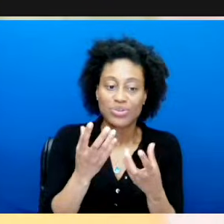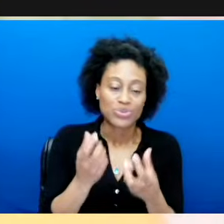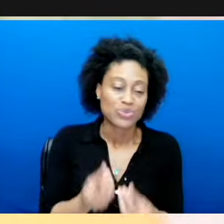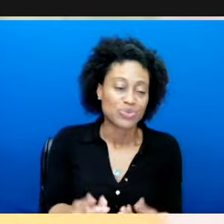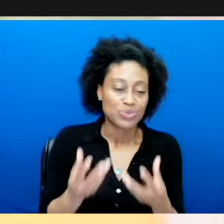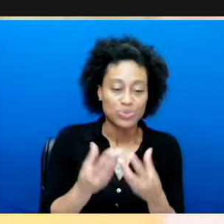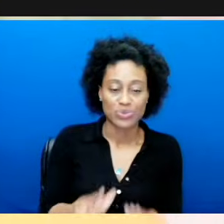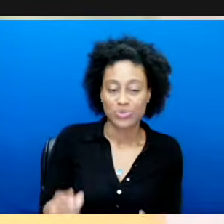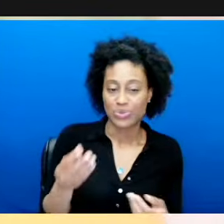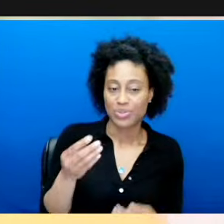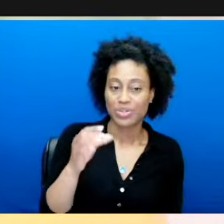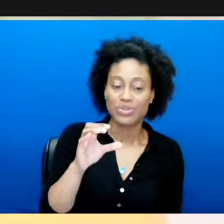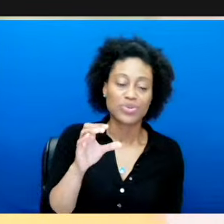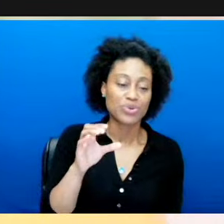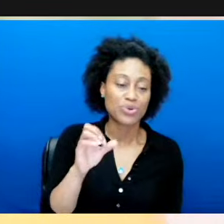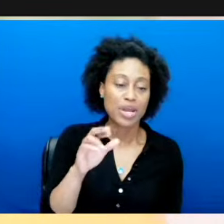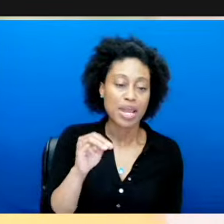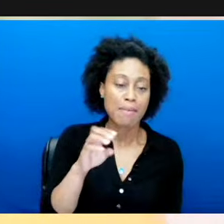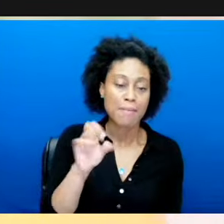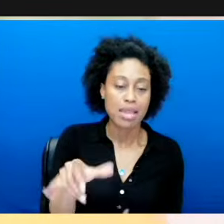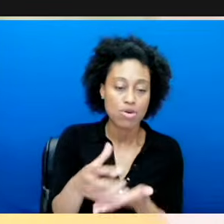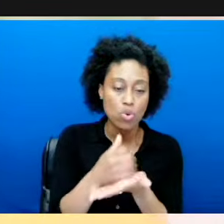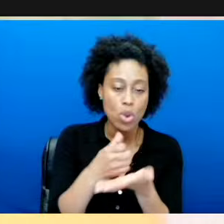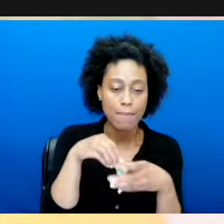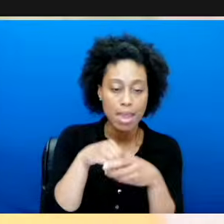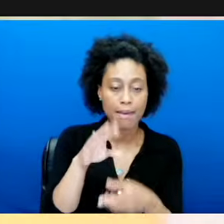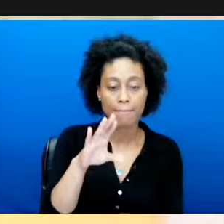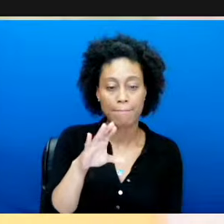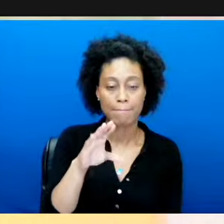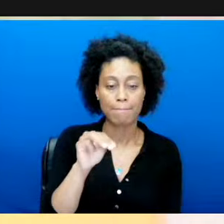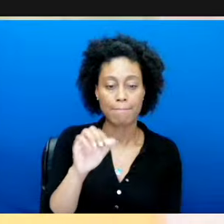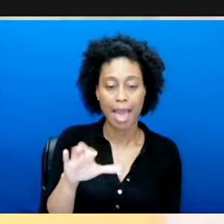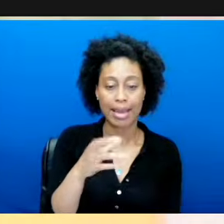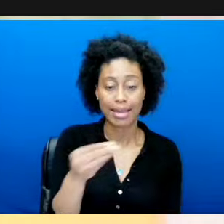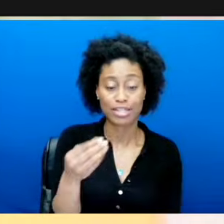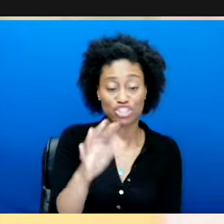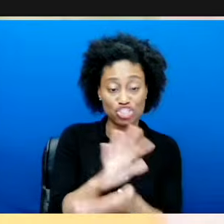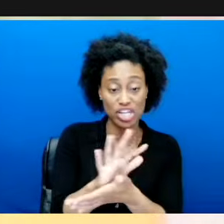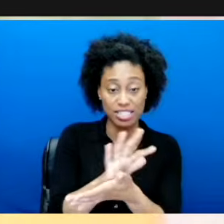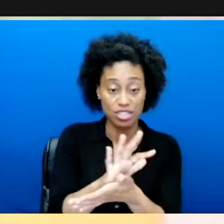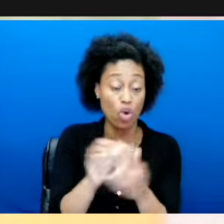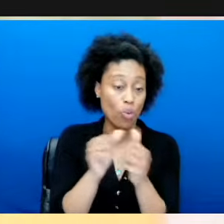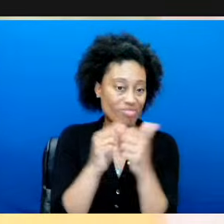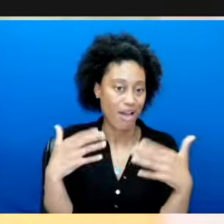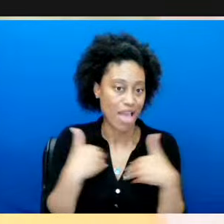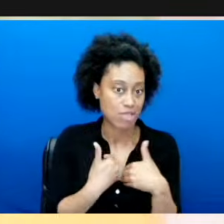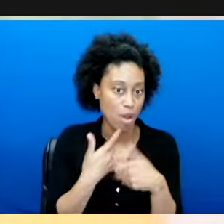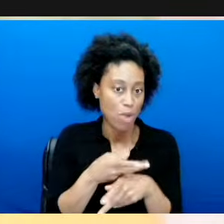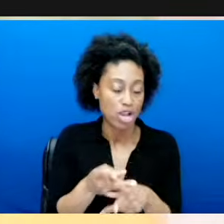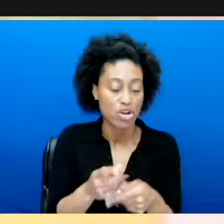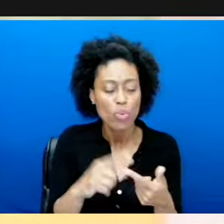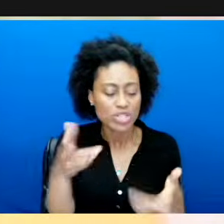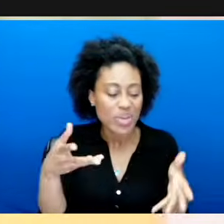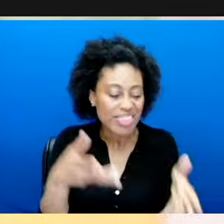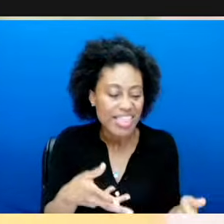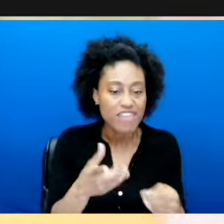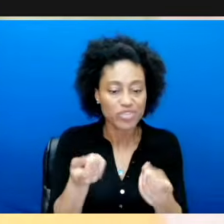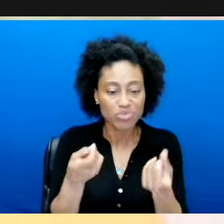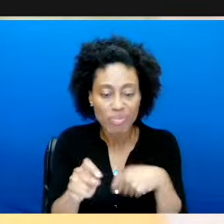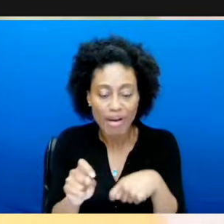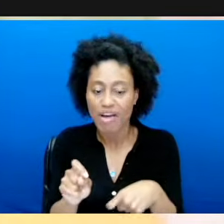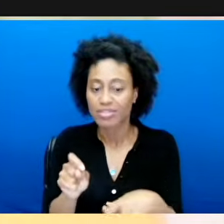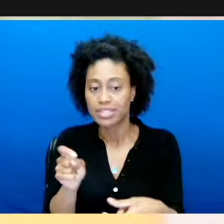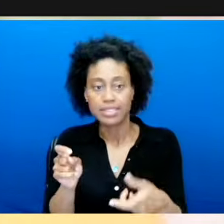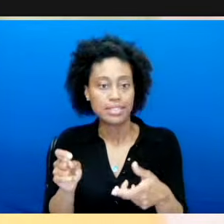cheese without animal products. So what are we leaving in? What are we removing from the recipe? What are we swapping